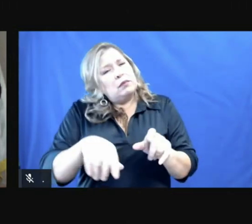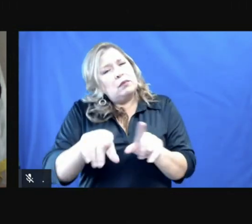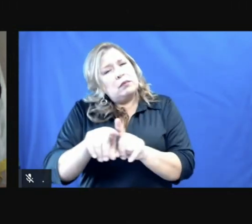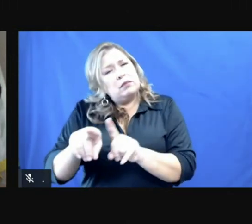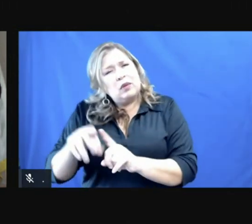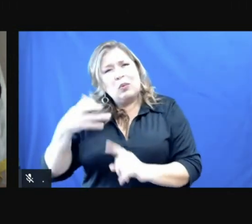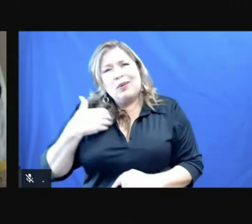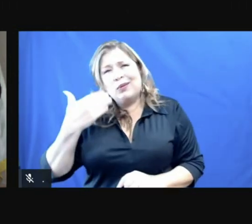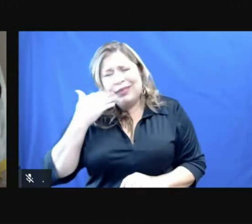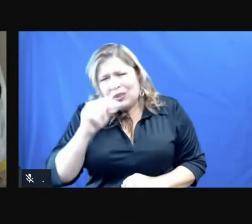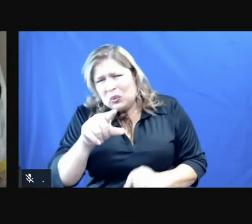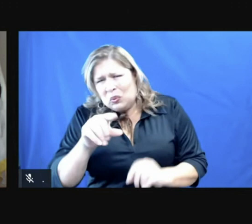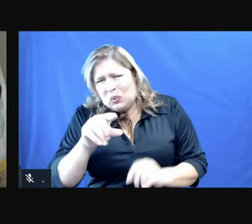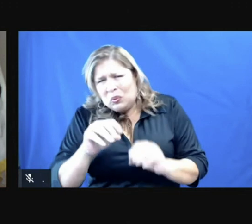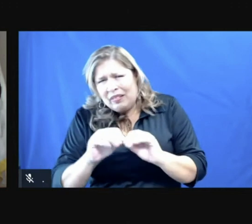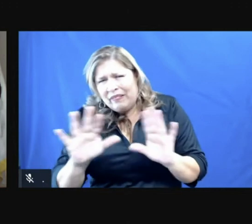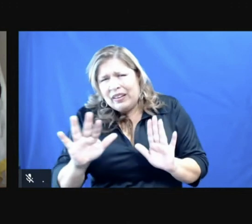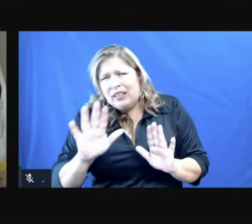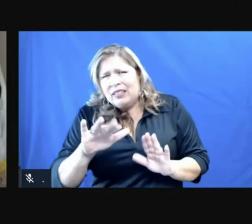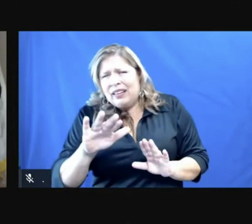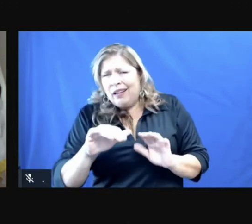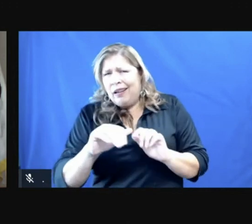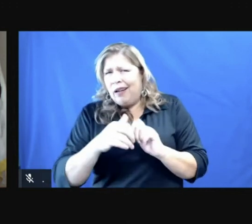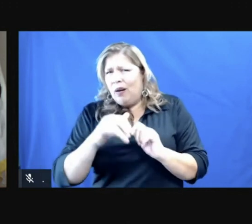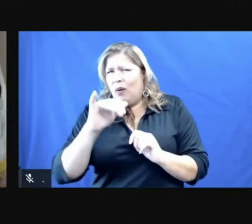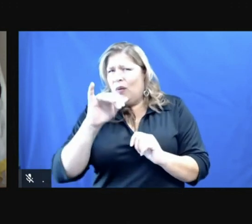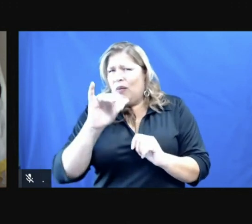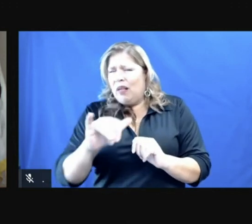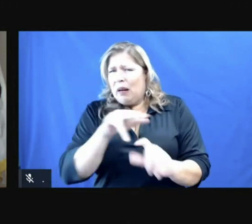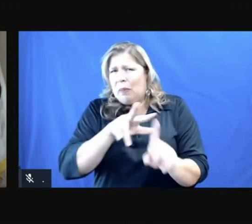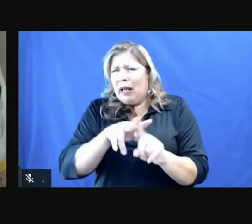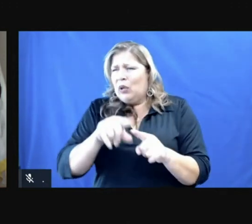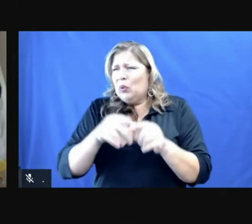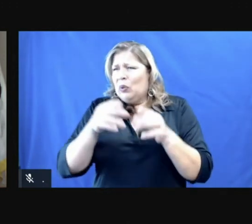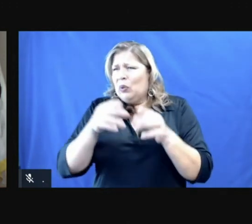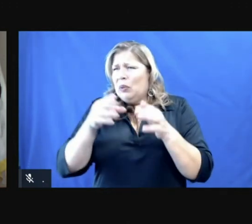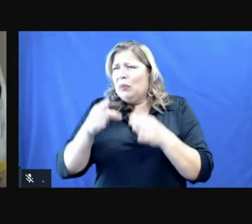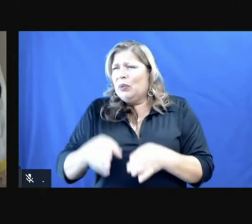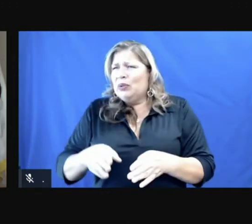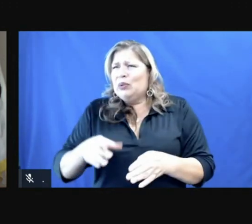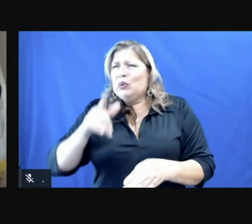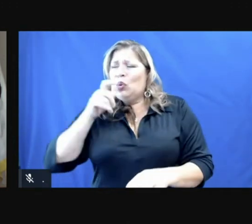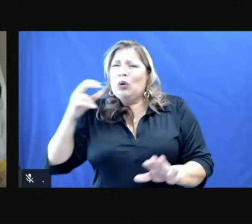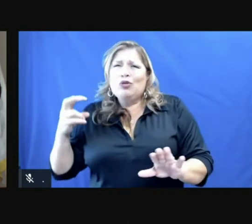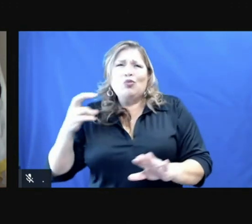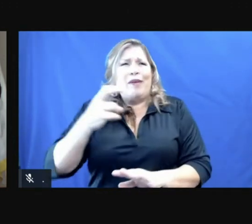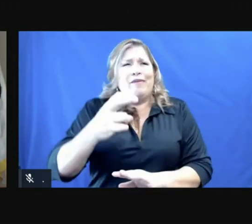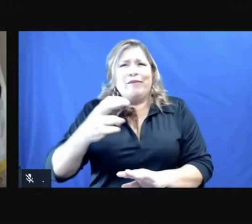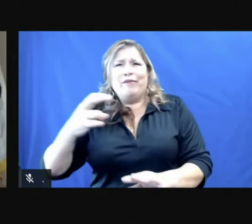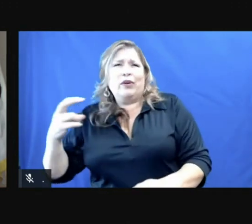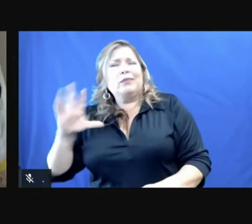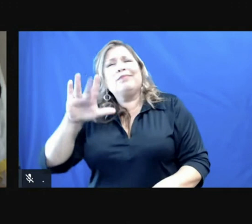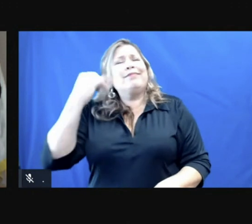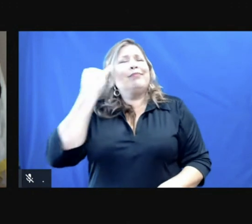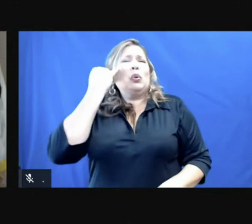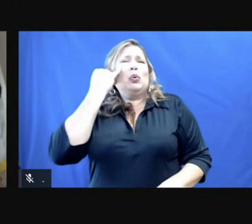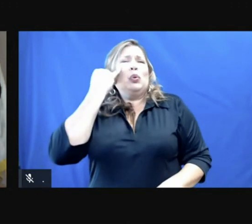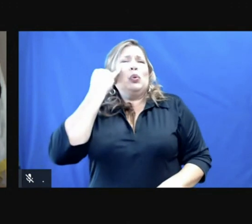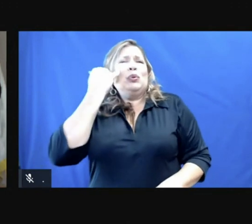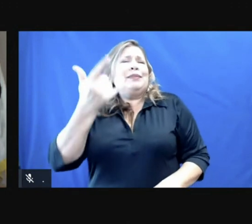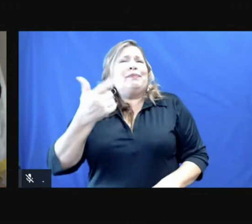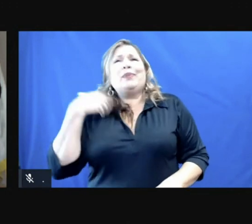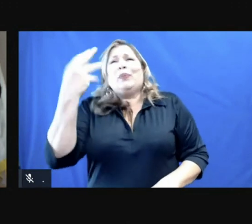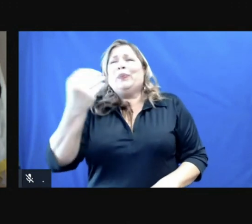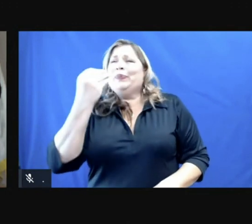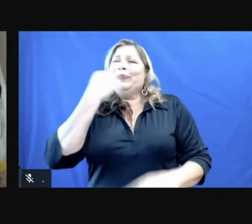order applies to people who are traveling to and from non-essential activities. For example, if you went to dinner, you wrapped